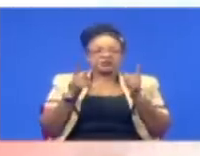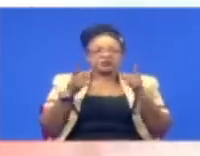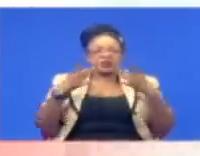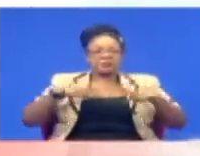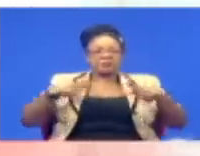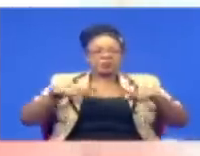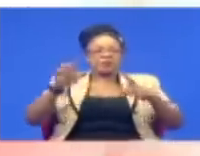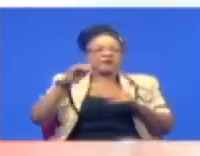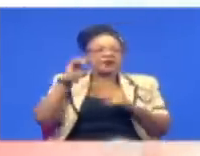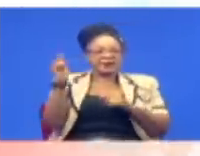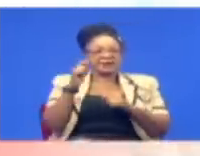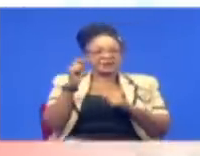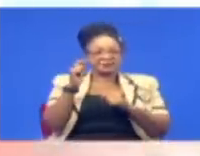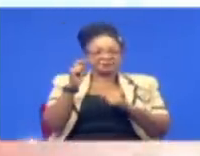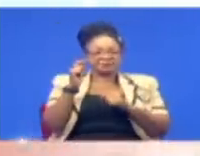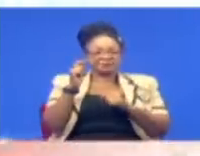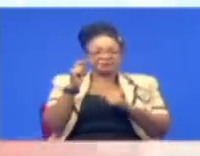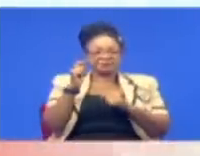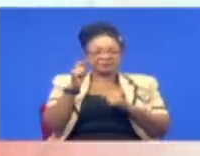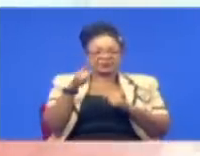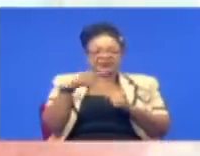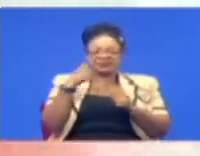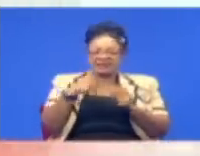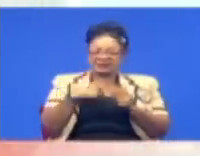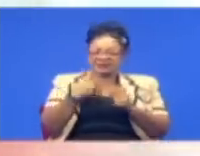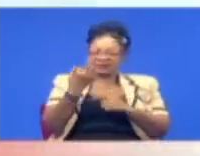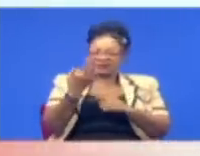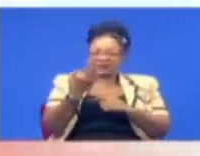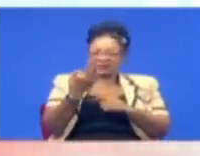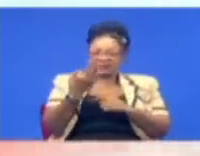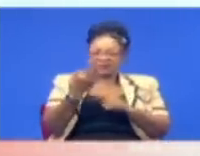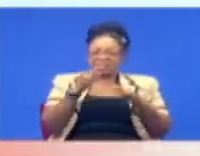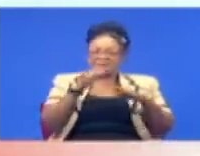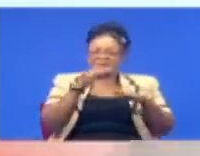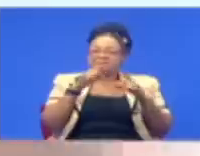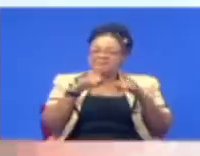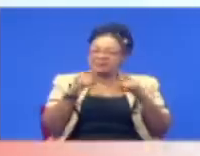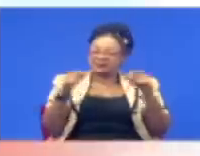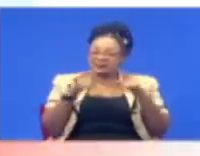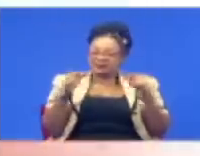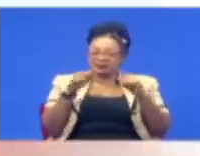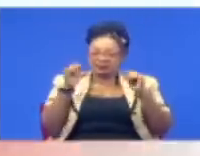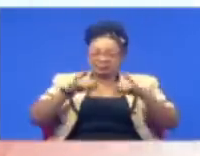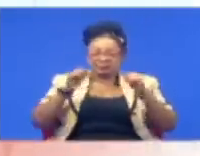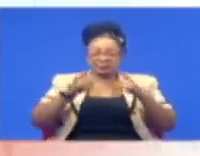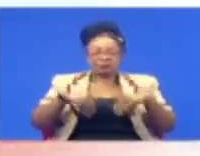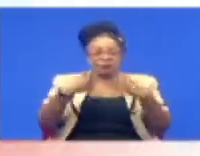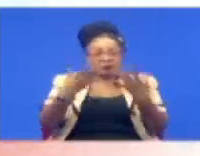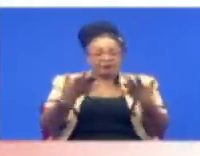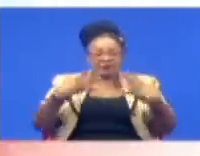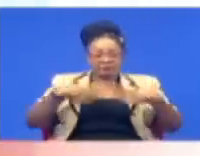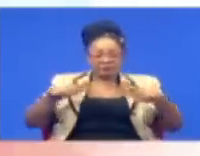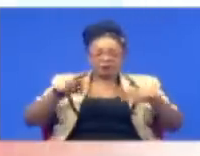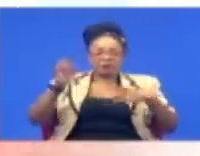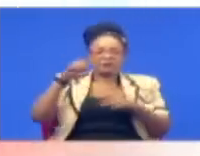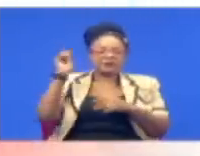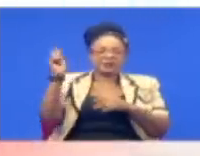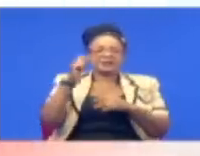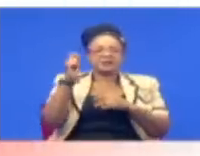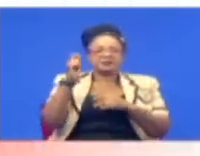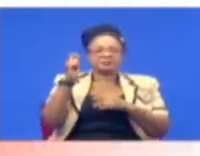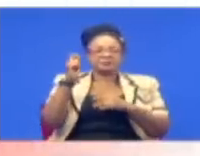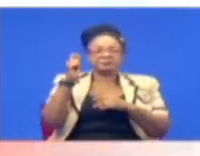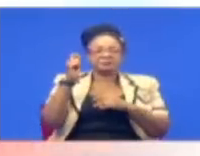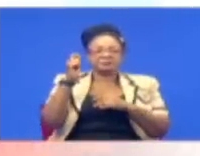Kenya, tell us three messages you will convey to the people of Kenya